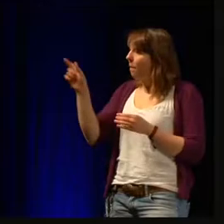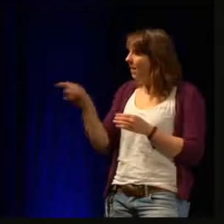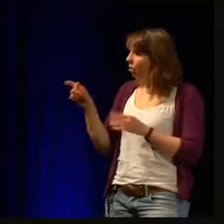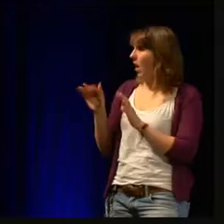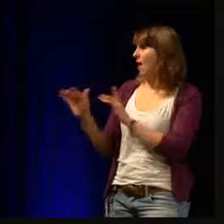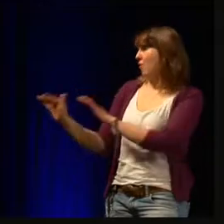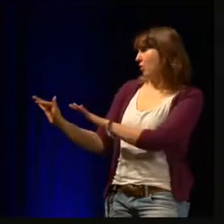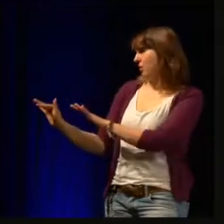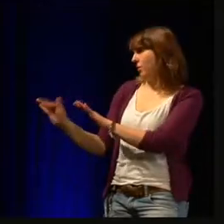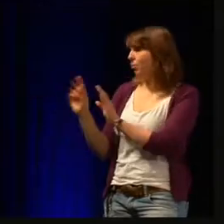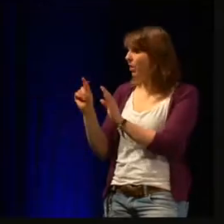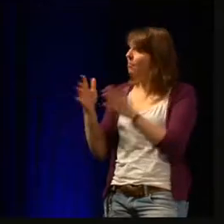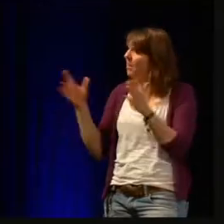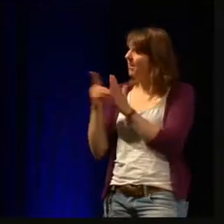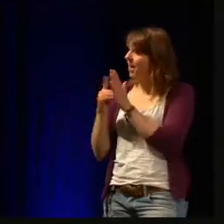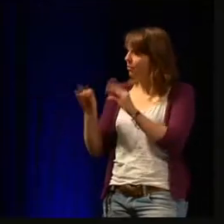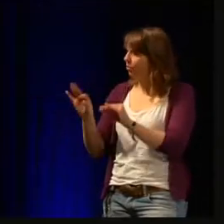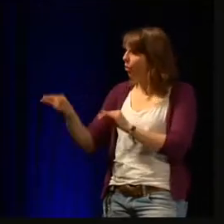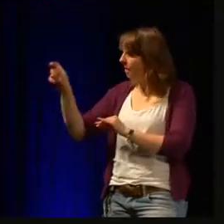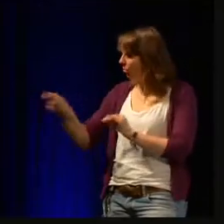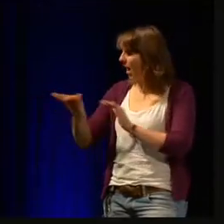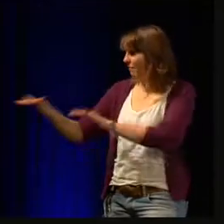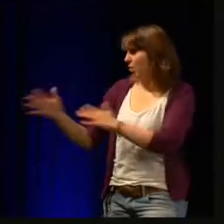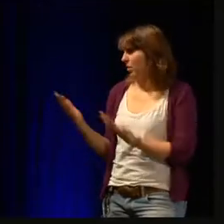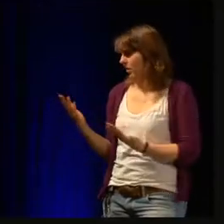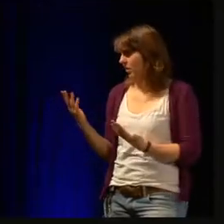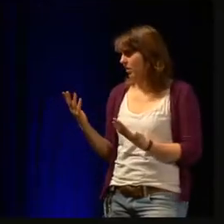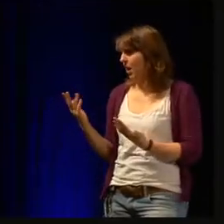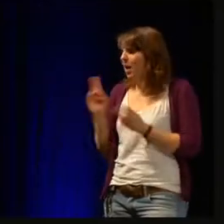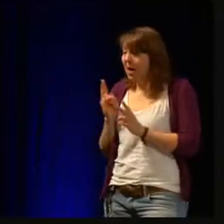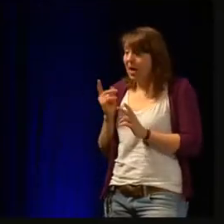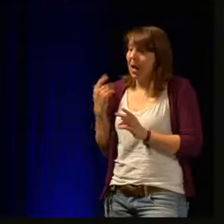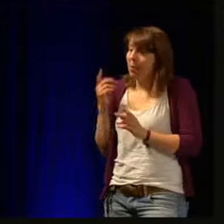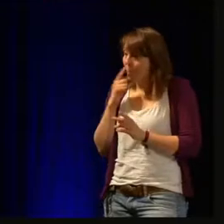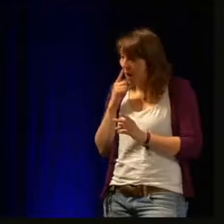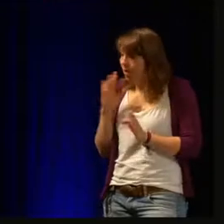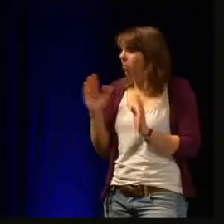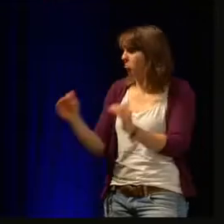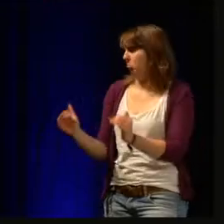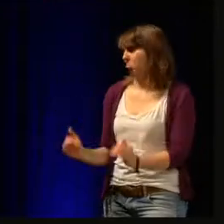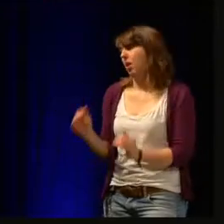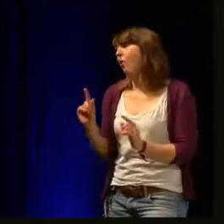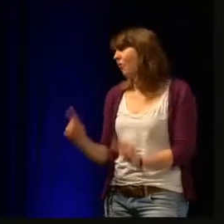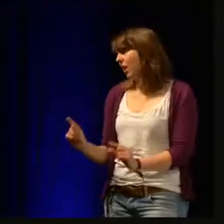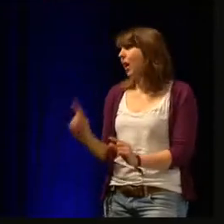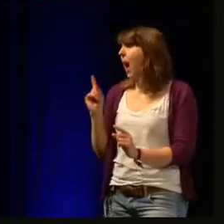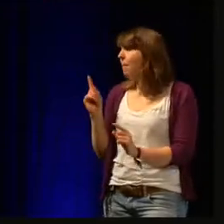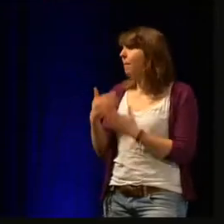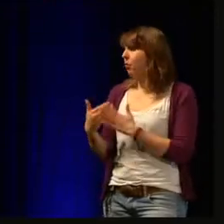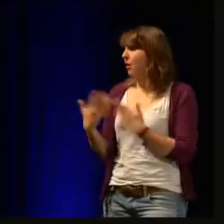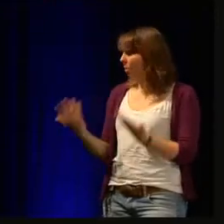approaching. So basically, we're using big data to detect humans and single persons.